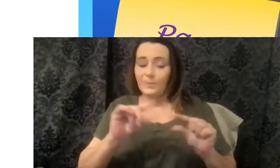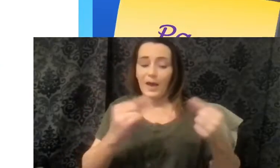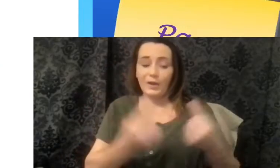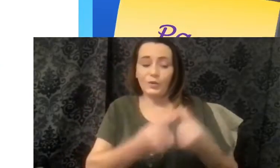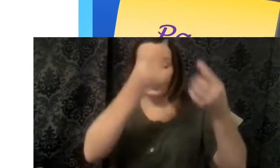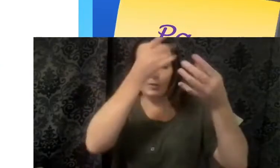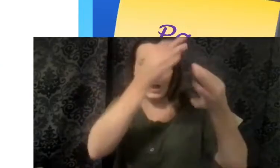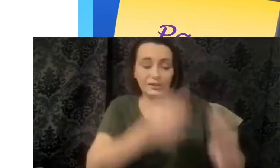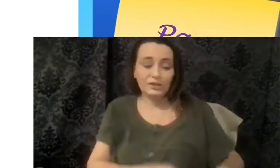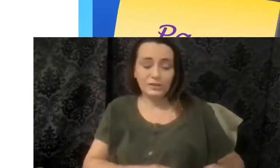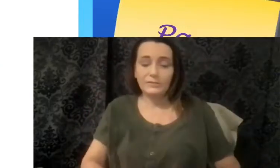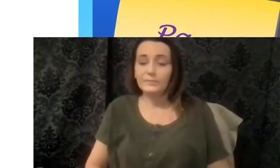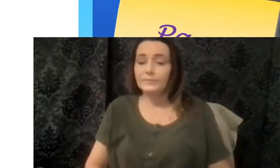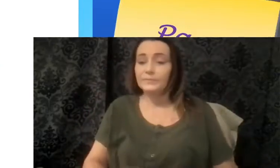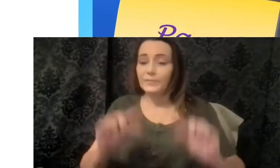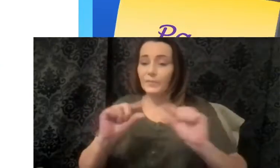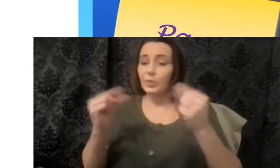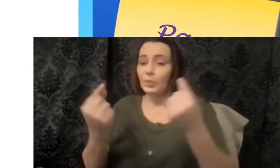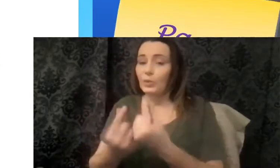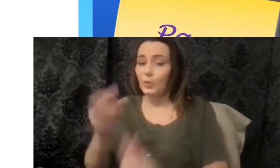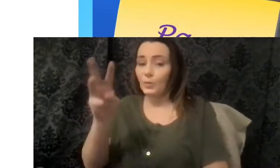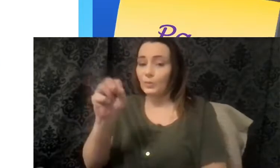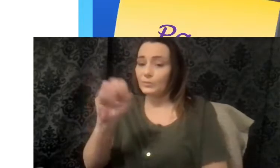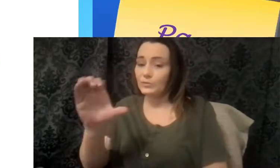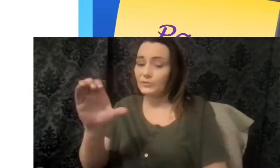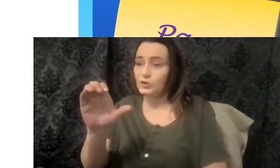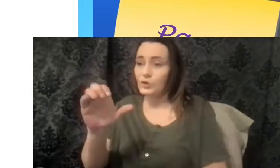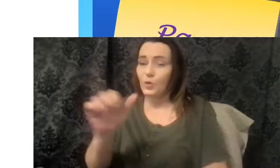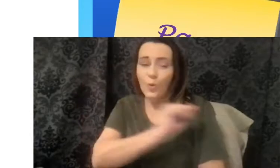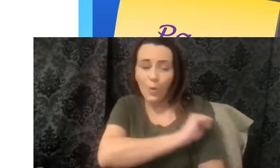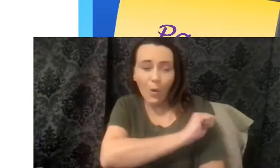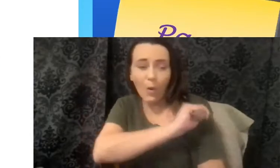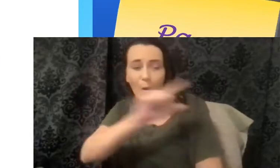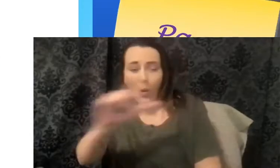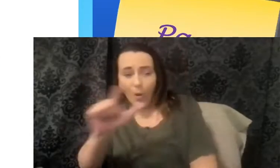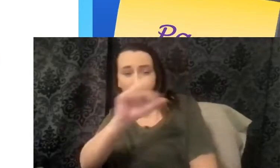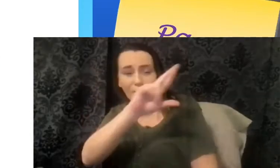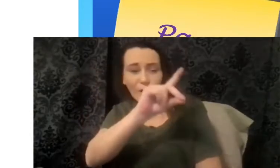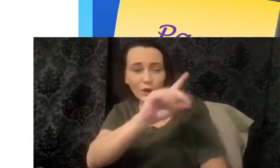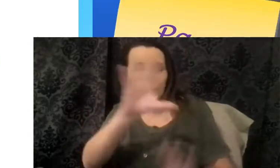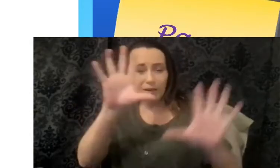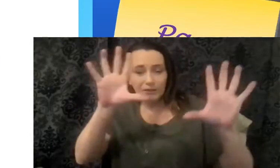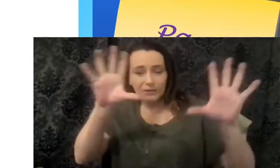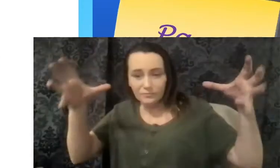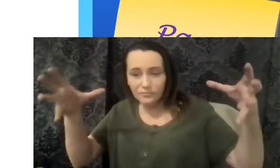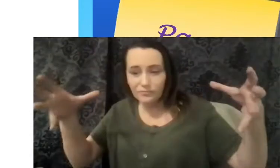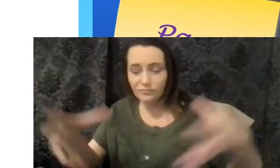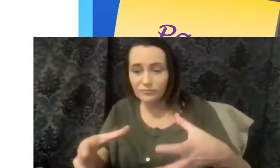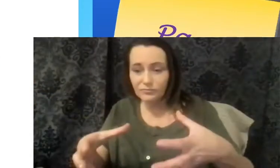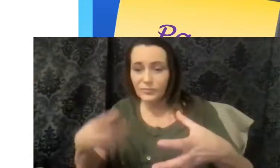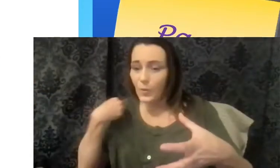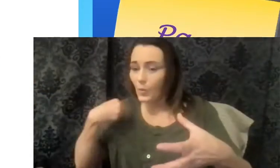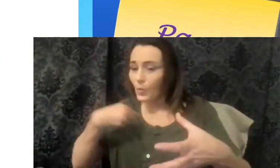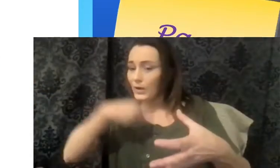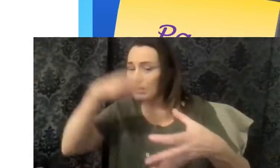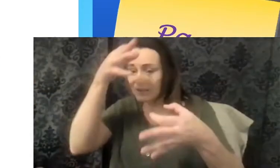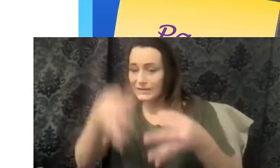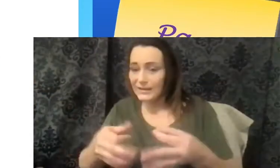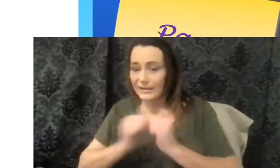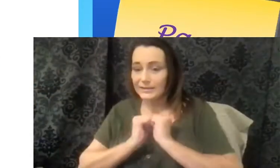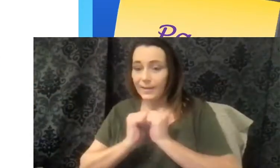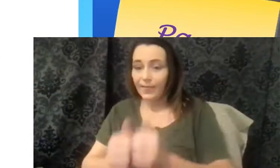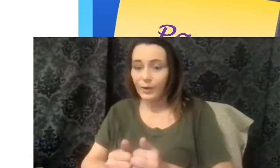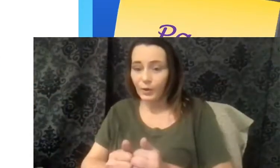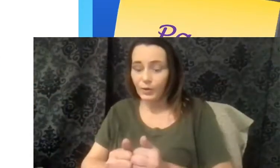at the World Service Conference are all of the RDs collectively. And anything we decide together. And it's actually, as far as